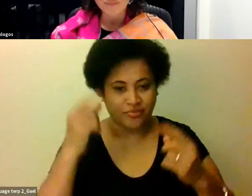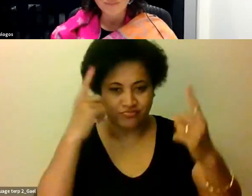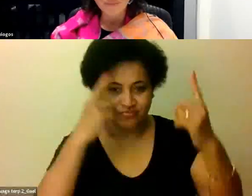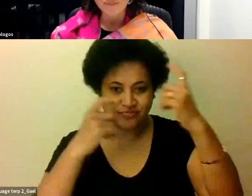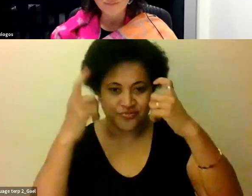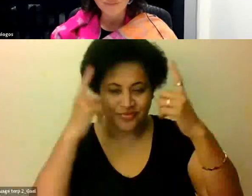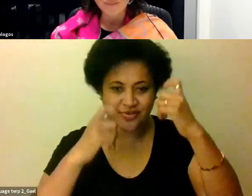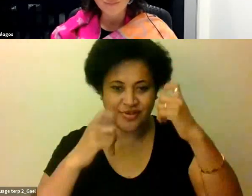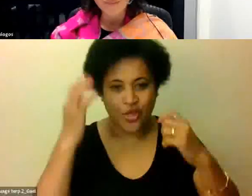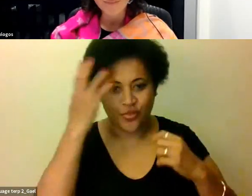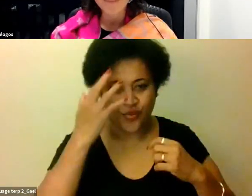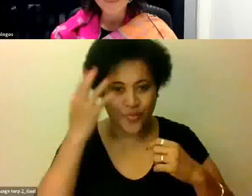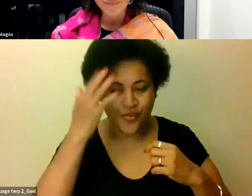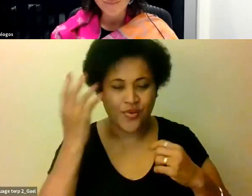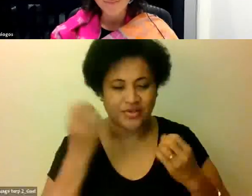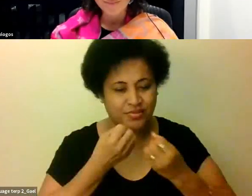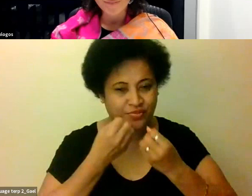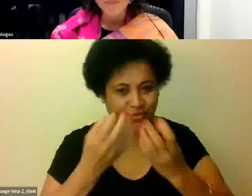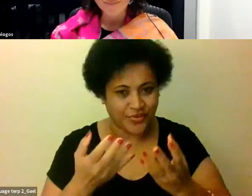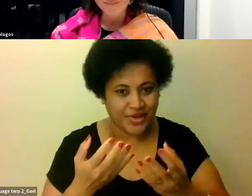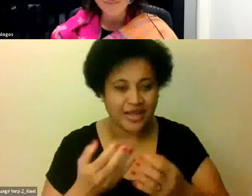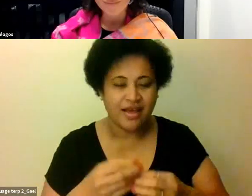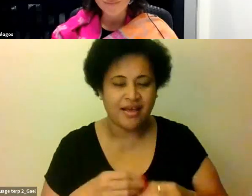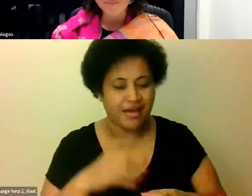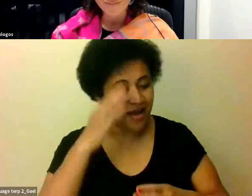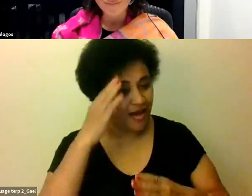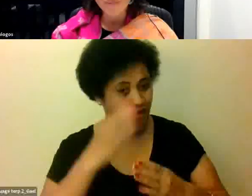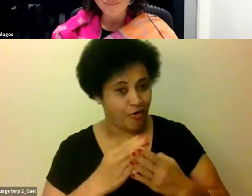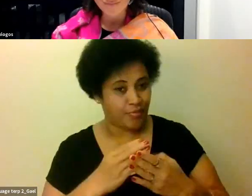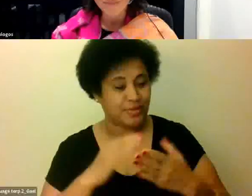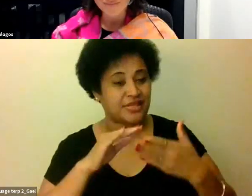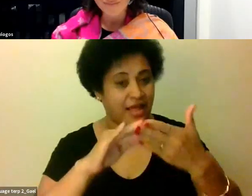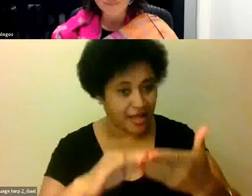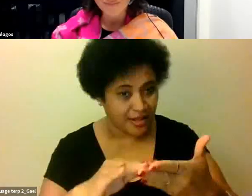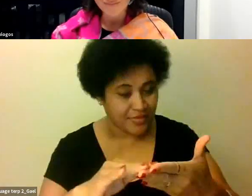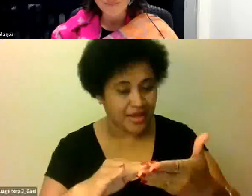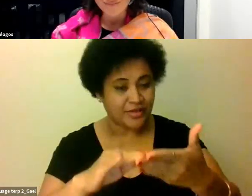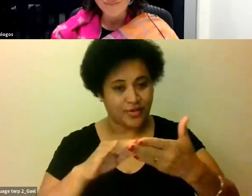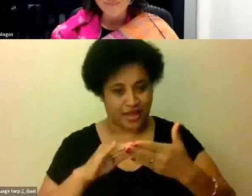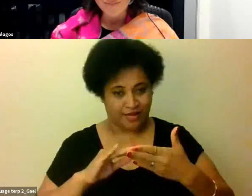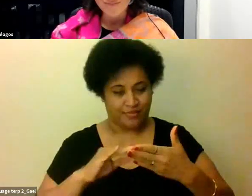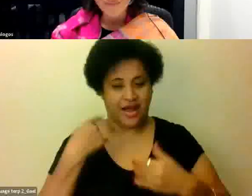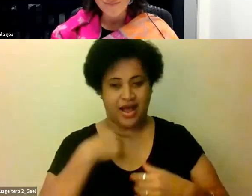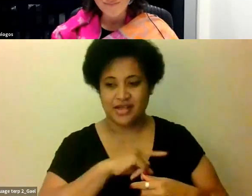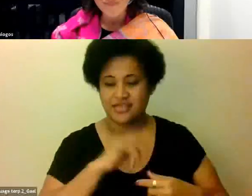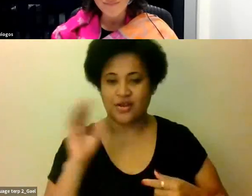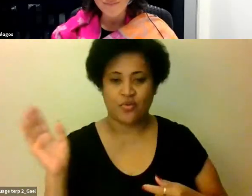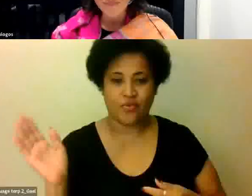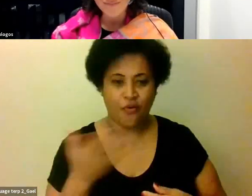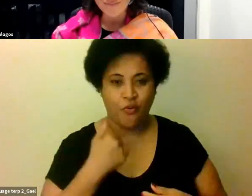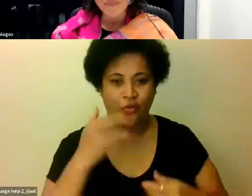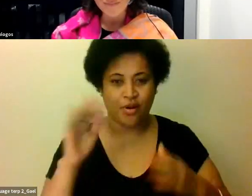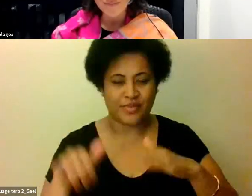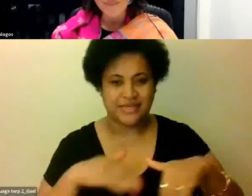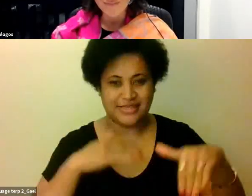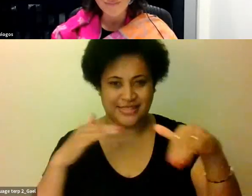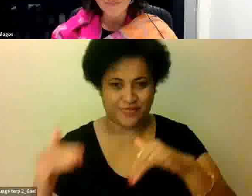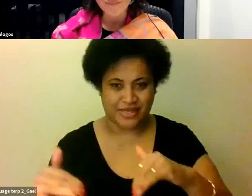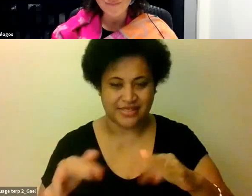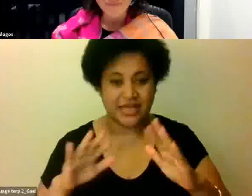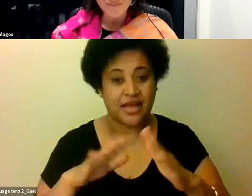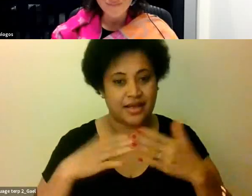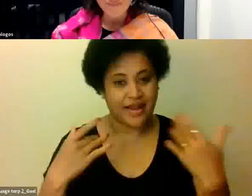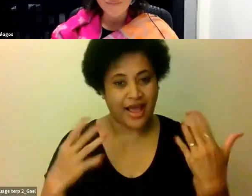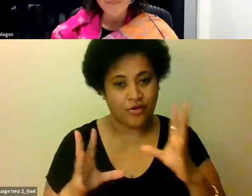been enriching to you both and also to all of our attendees. We've come to the end of the